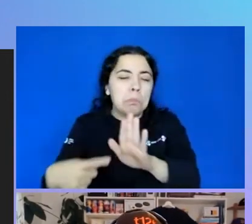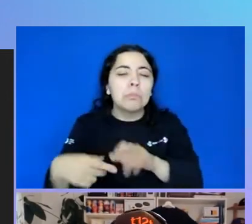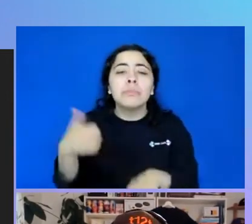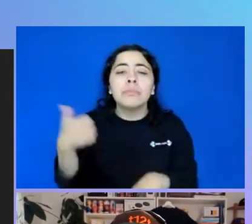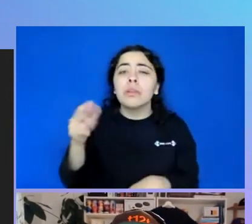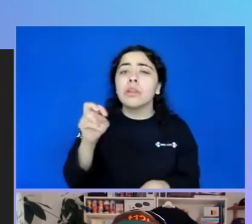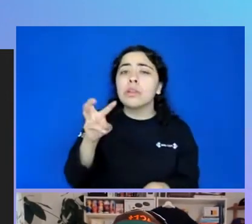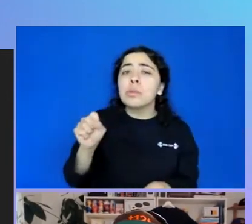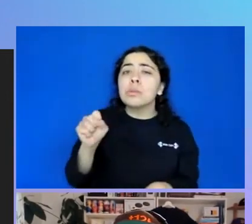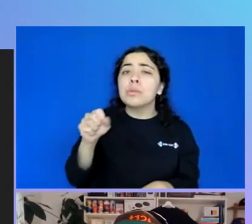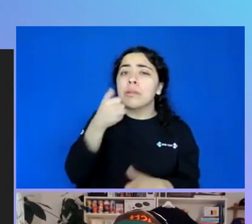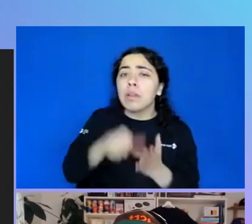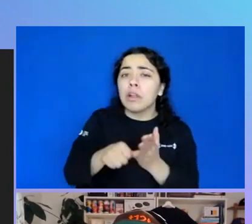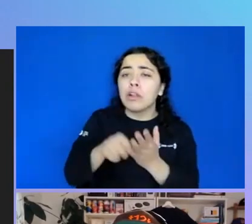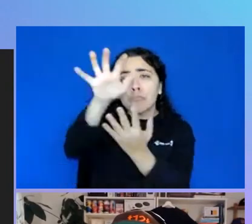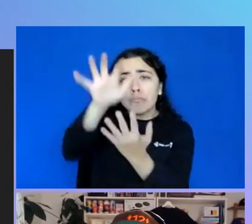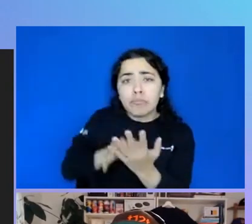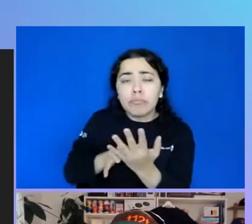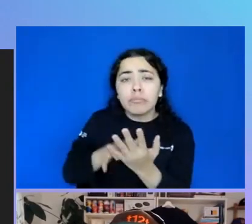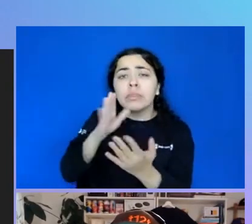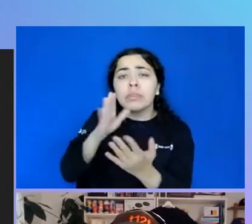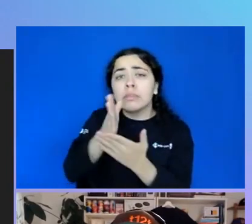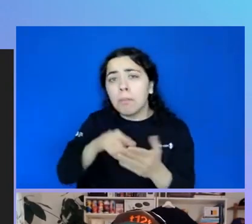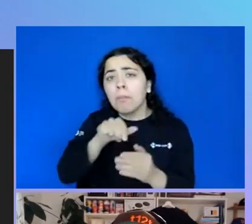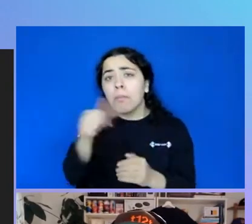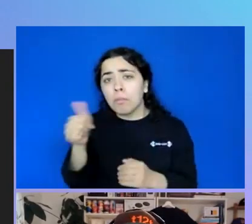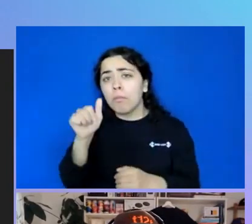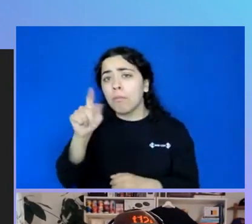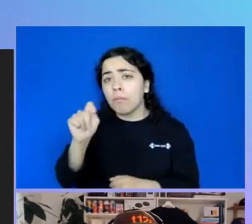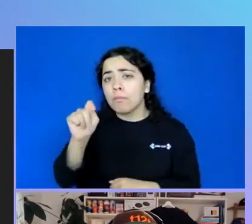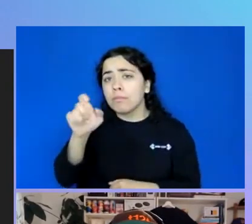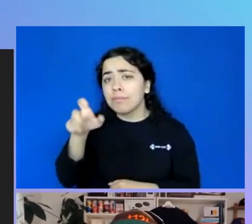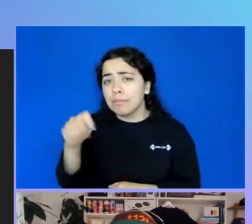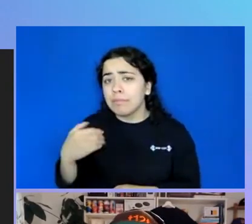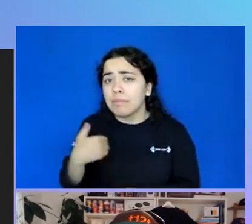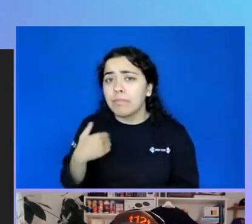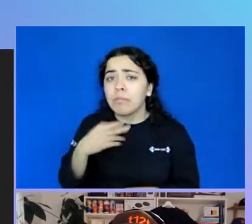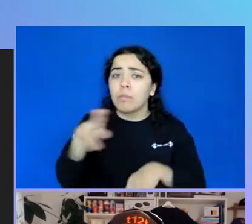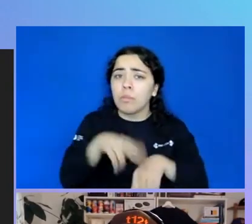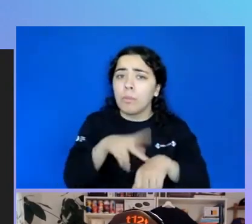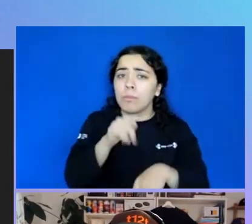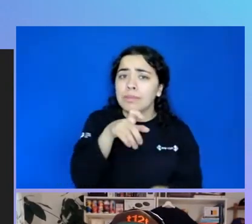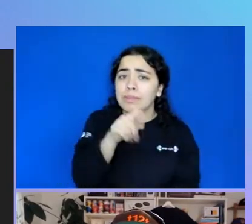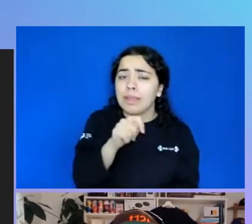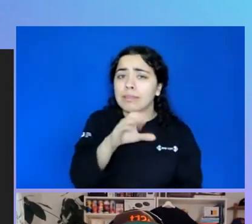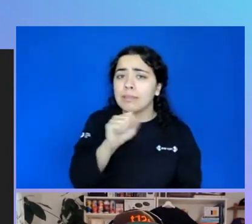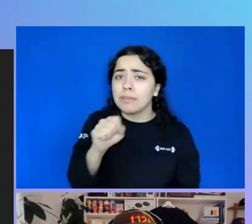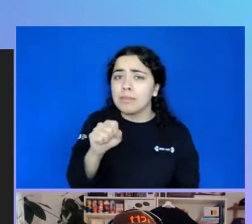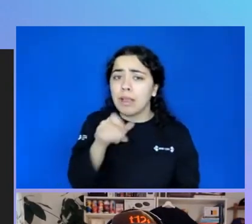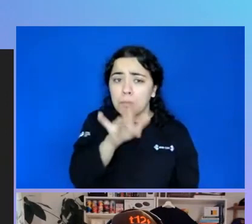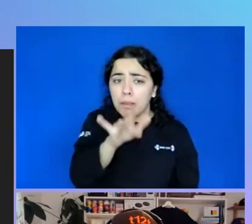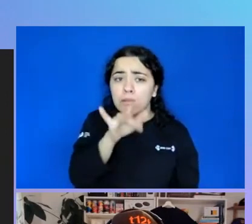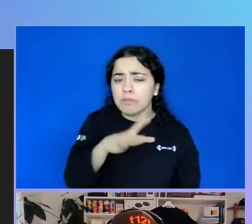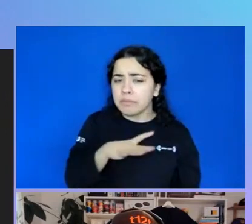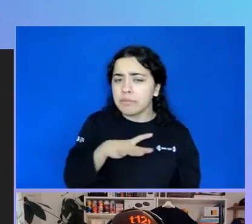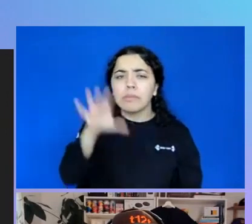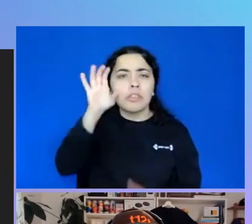text. It has some normal text and a CSS call to action button, so it's not